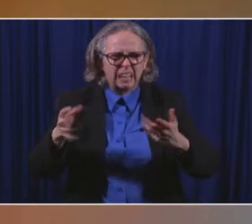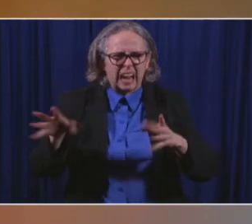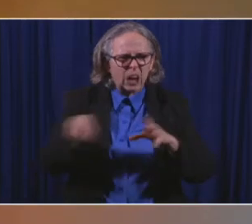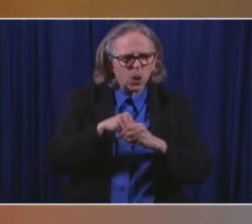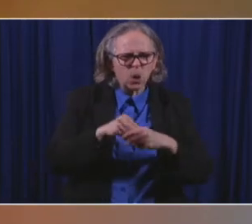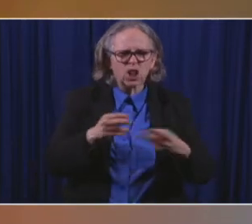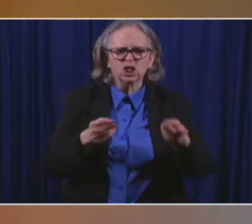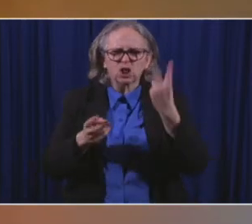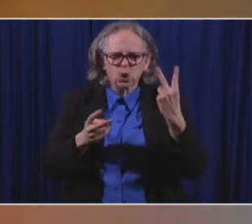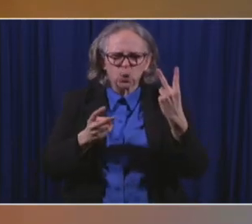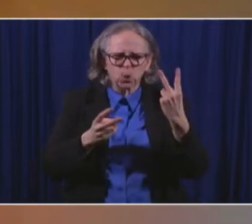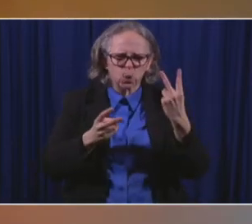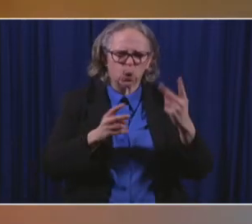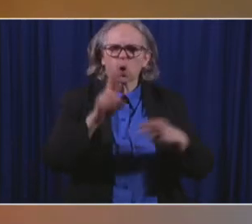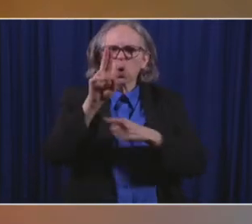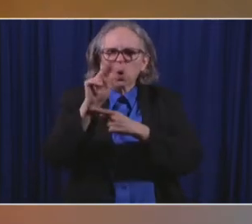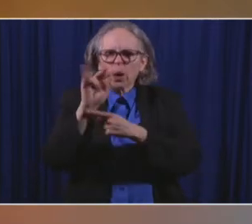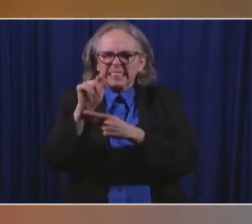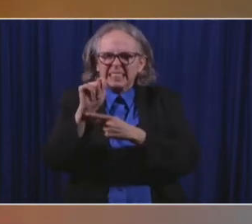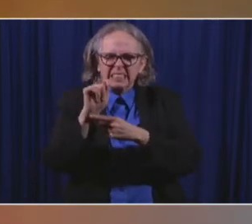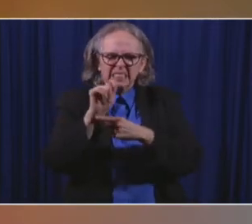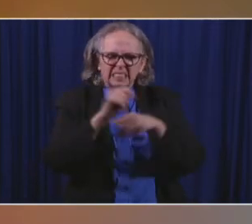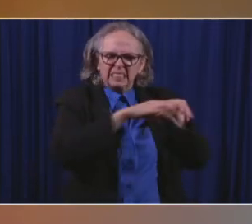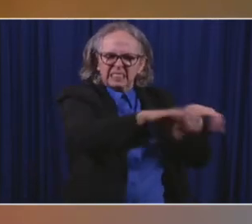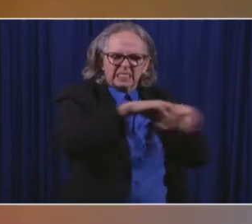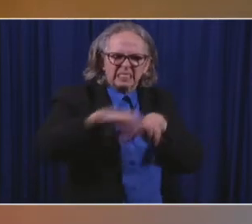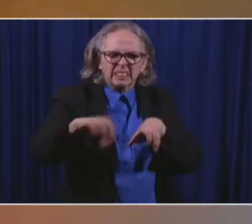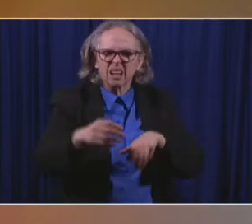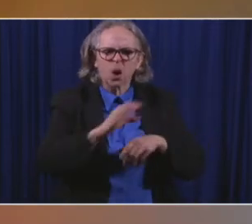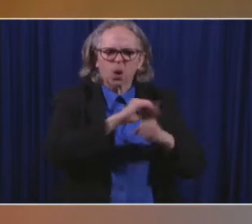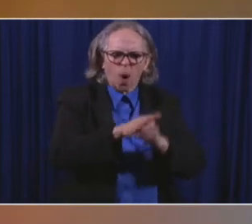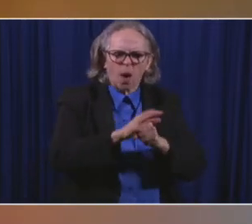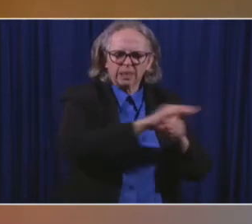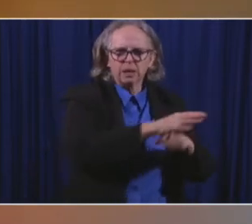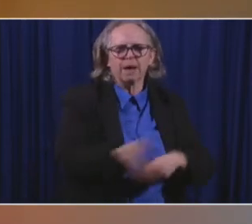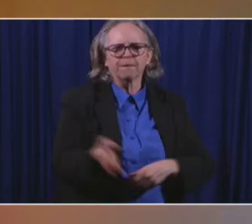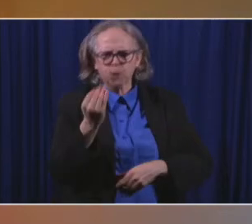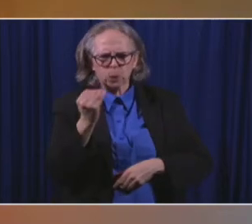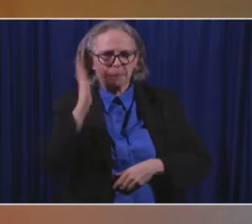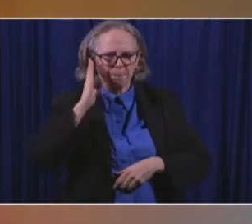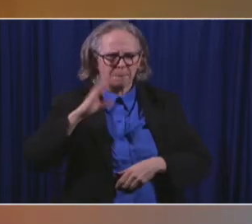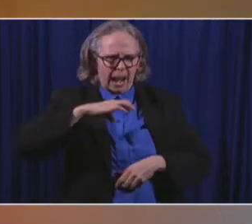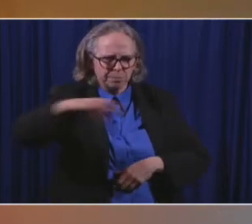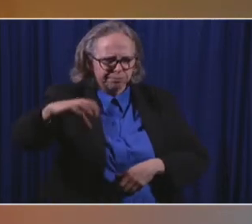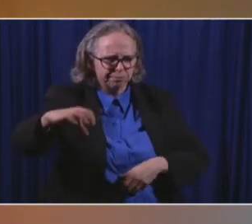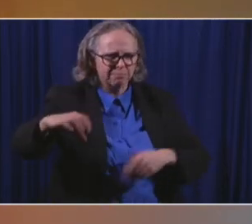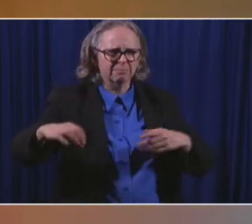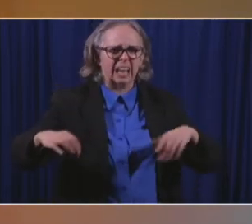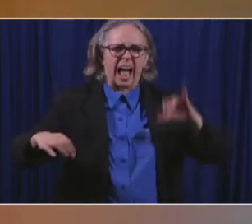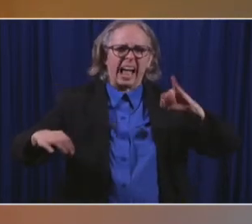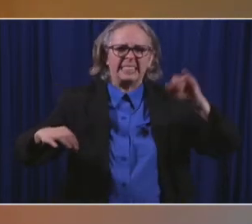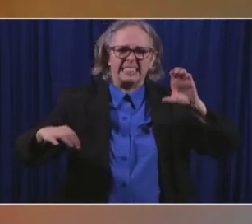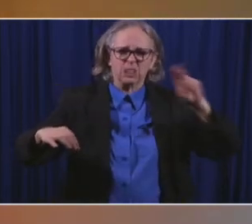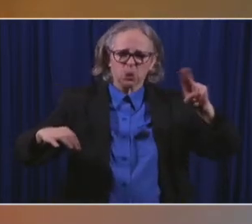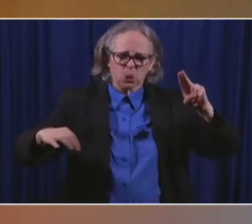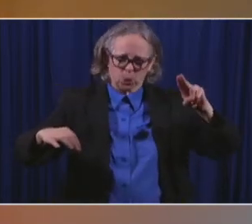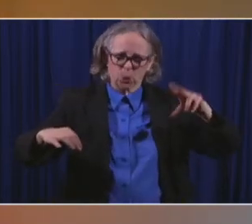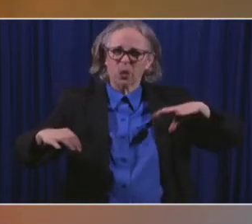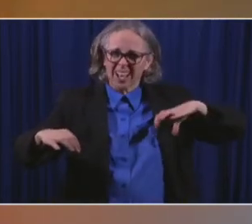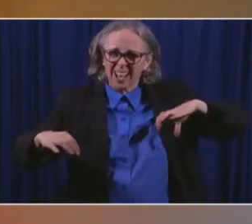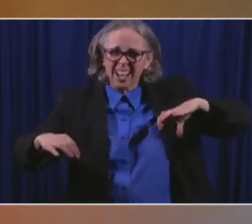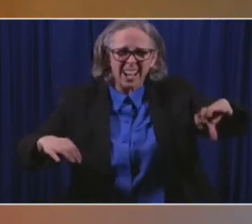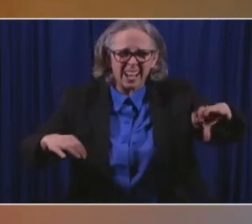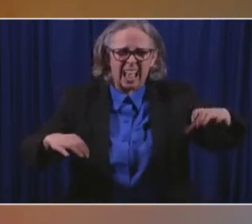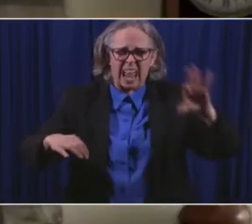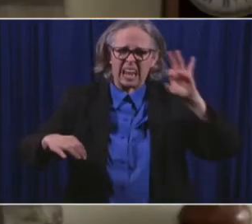COVID unit, which is 14 beds, and I also have a ICU COVID unit, which is nine beds. So we are very busy and very full